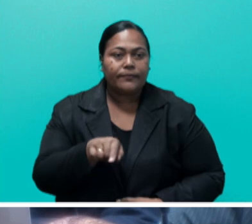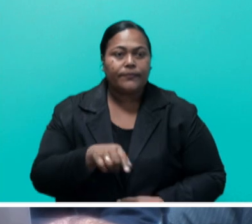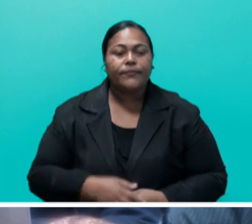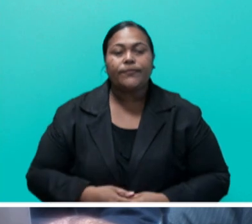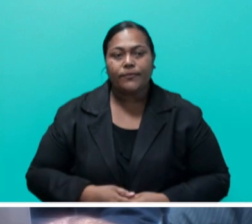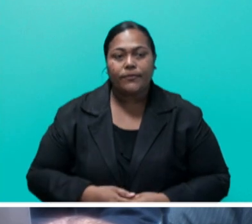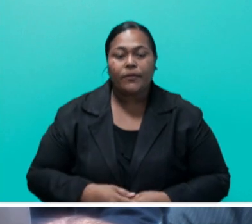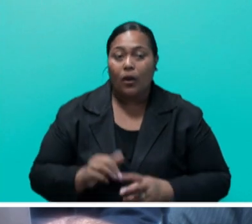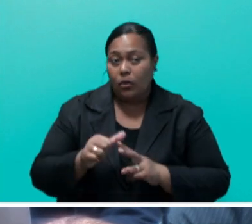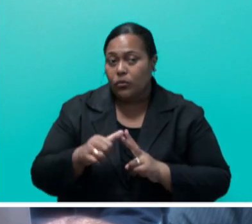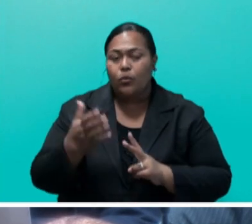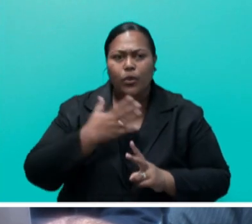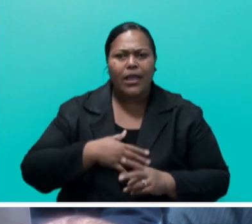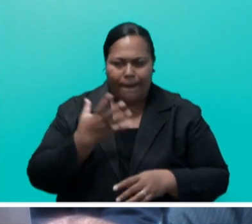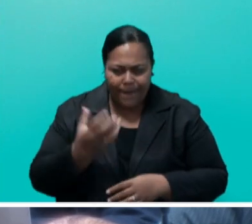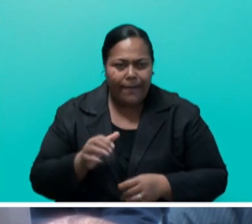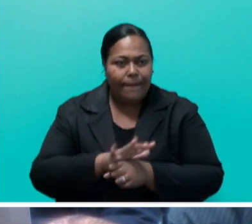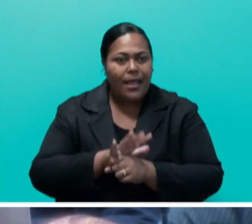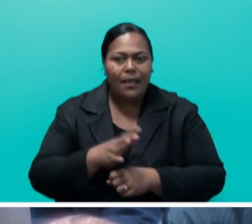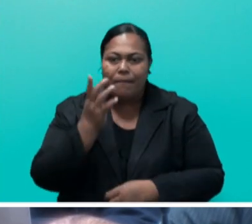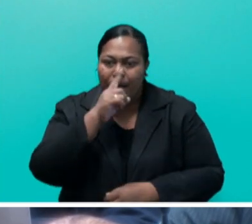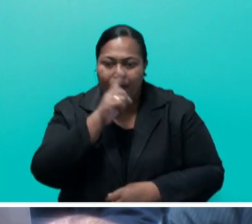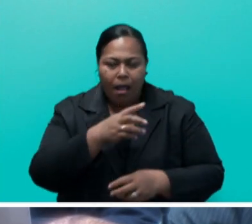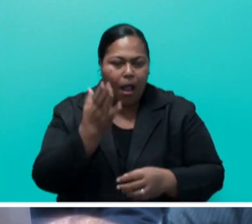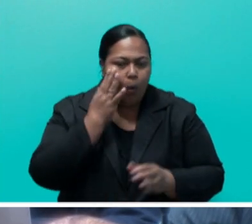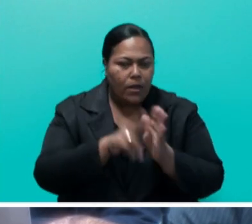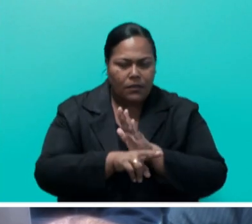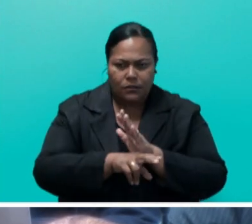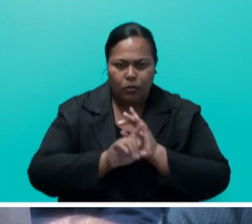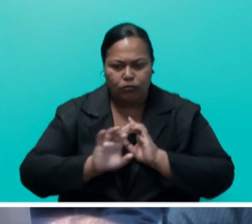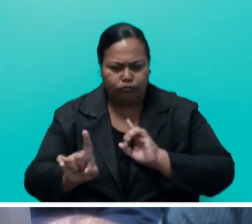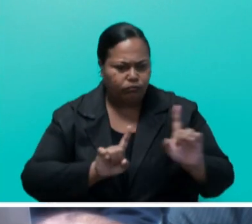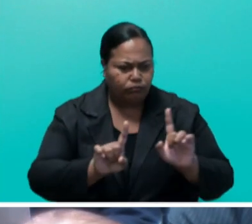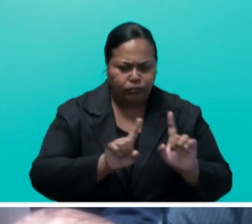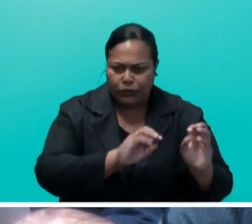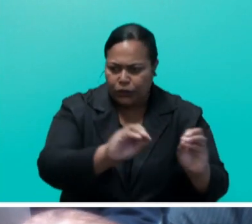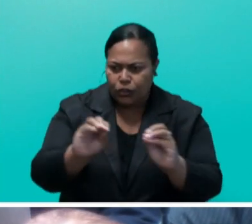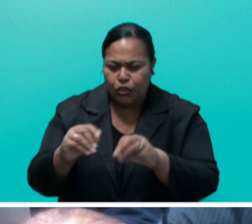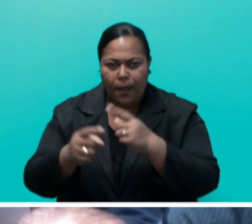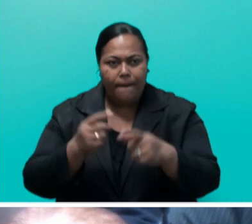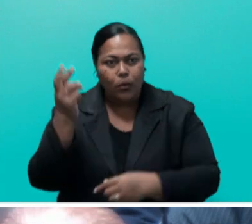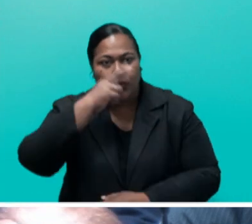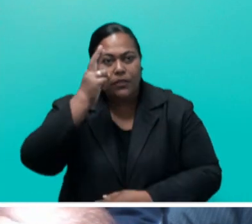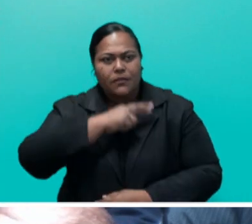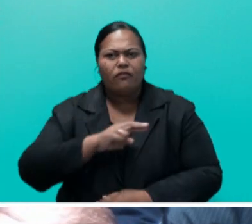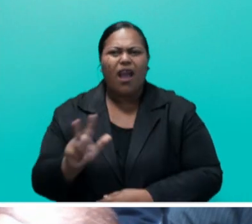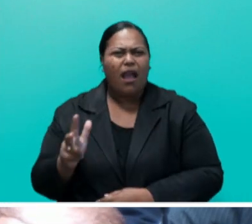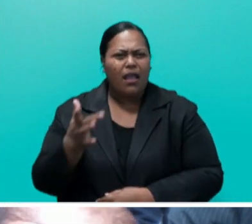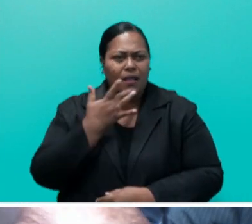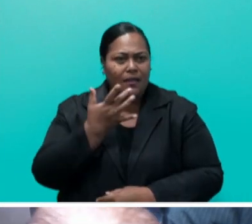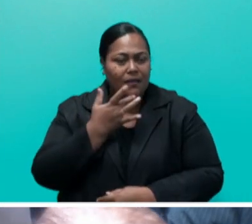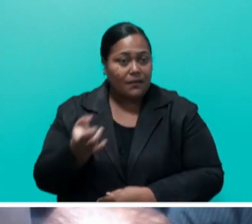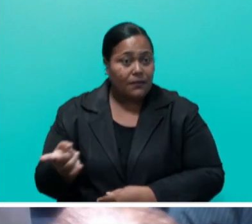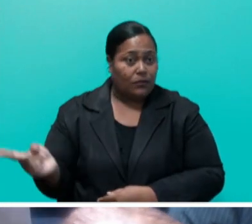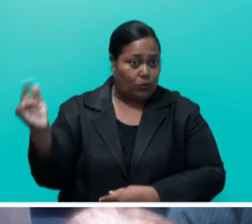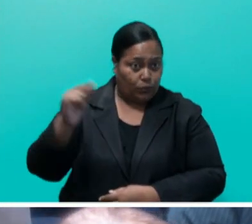have launched public awareness campaign to educate potential job seekers about the risk of fake recruitment schemes and